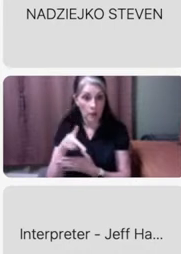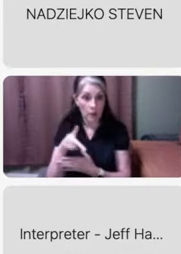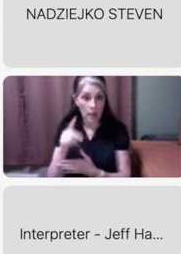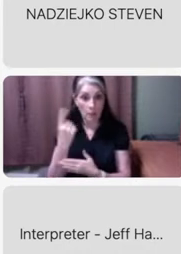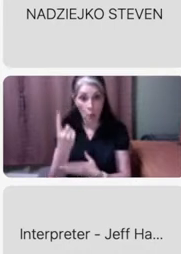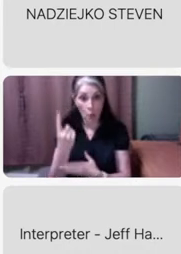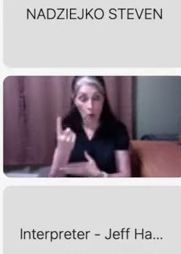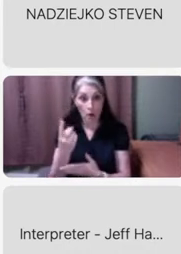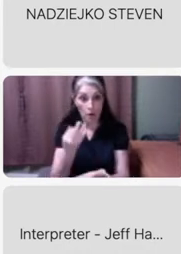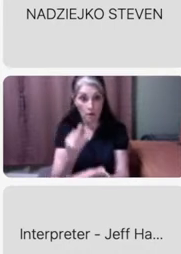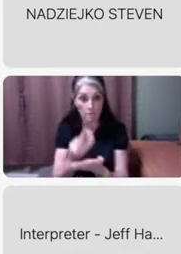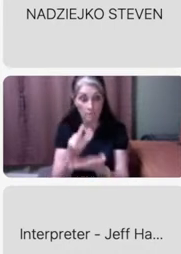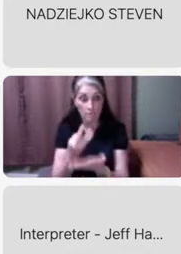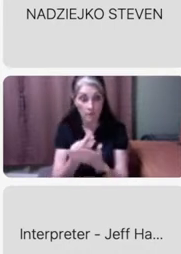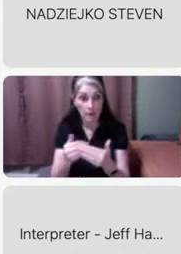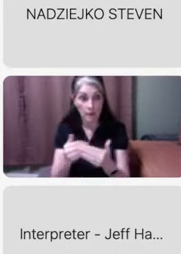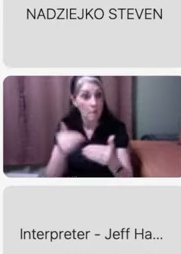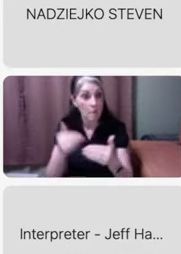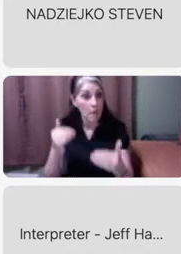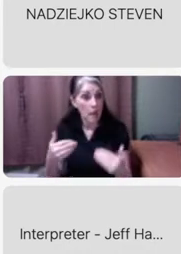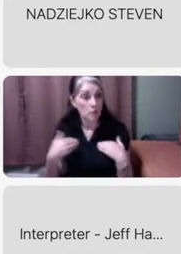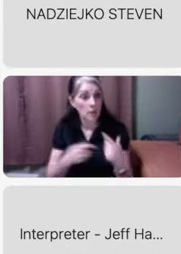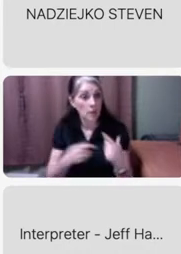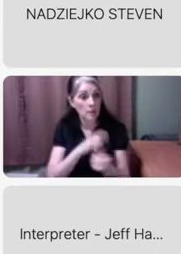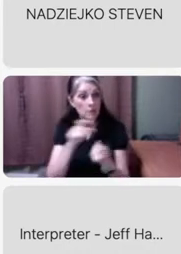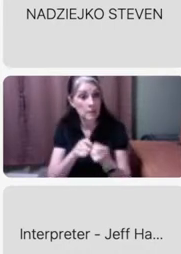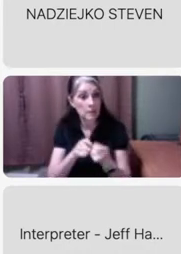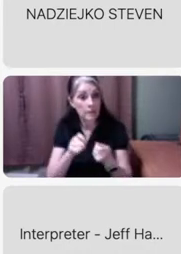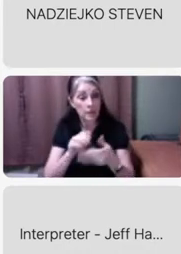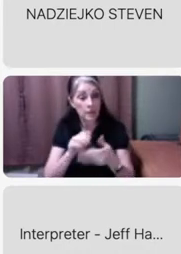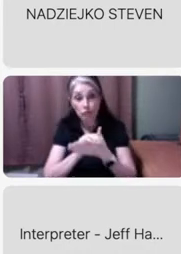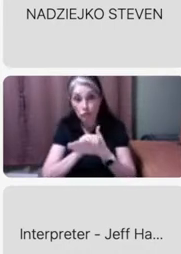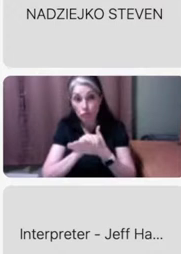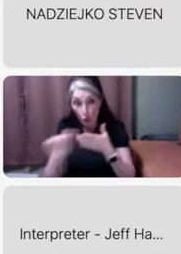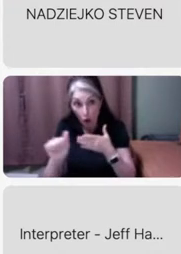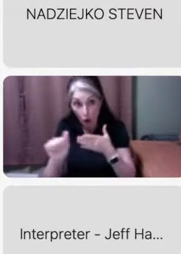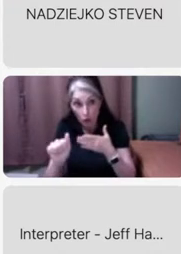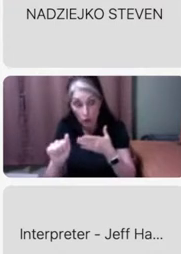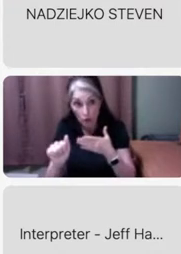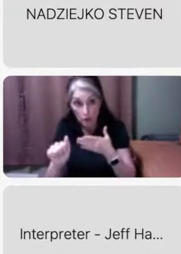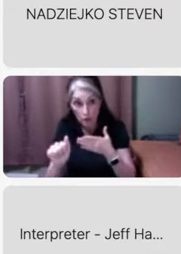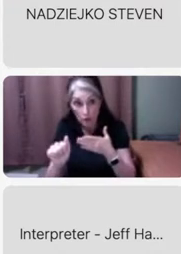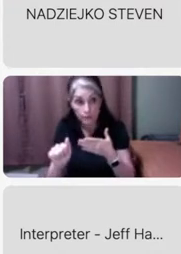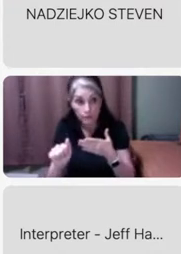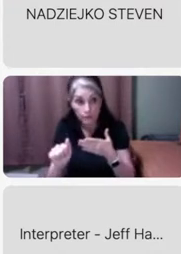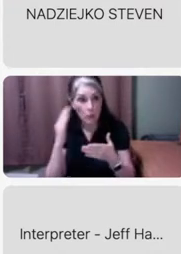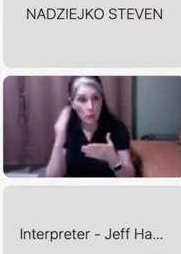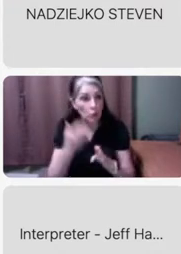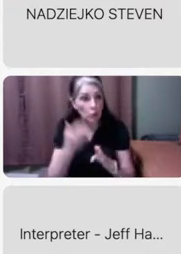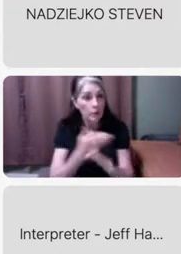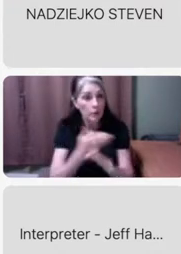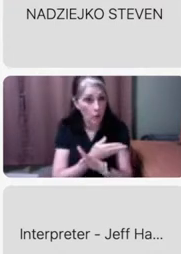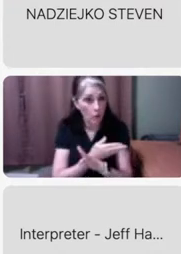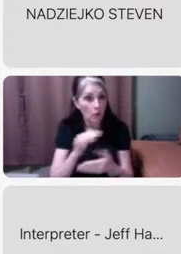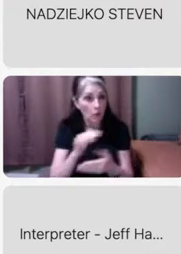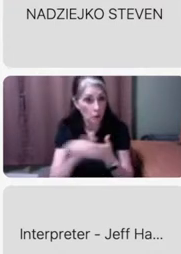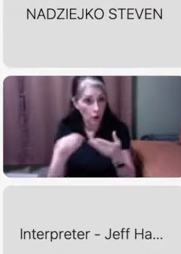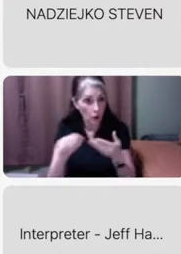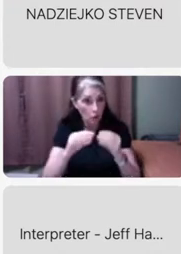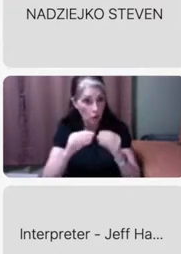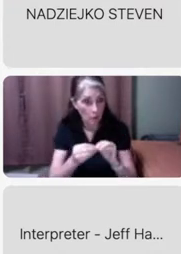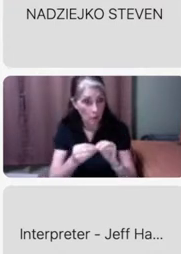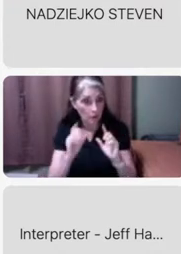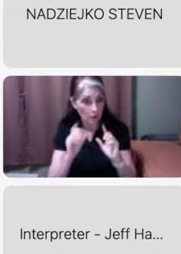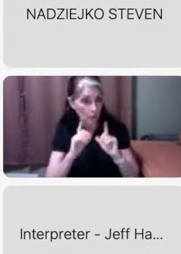a specific dollar amount to bring you and we knew ahead of time that dollar amount and we're able to give you exactly what